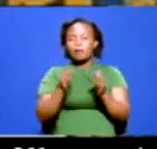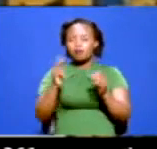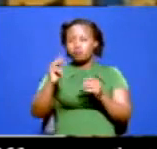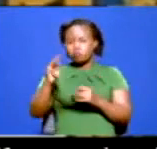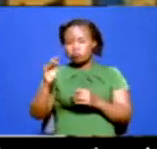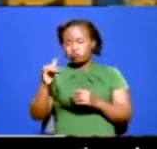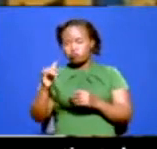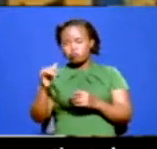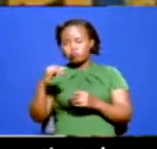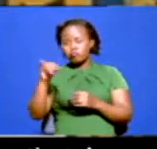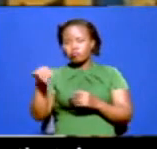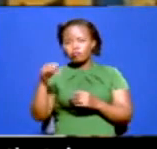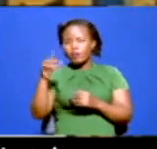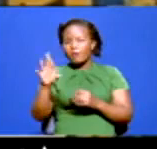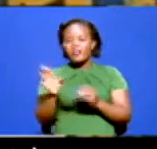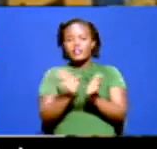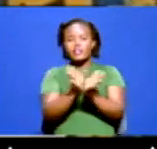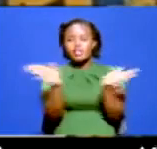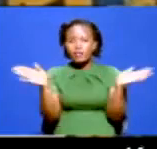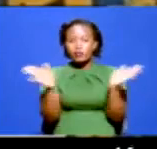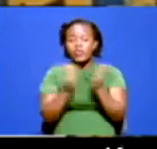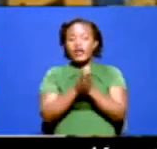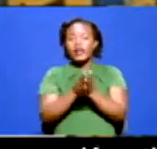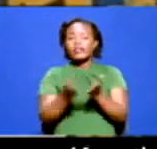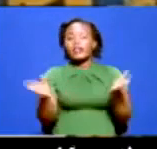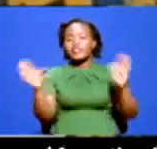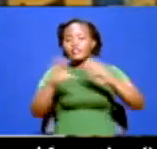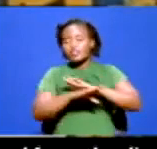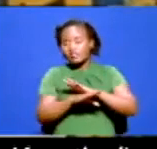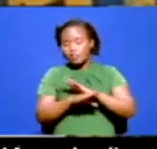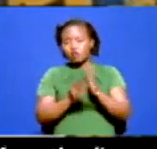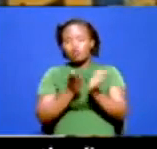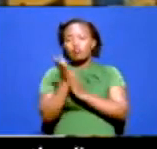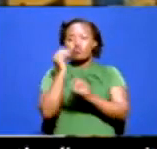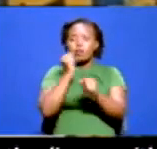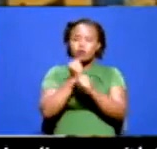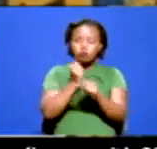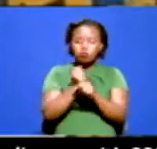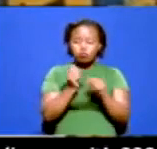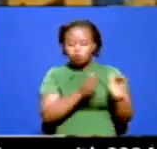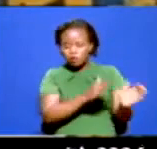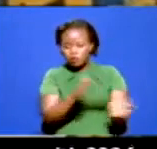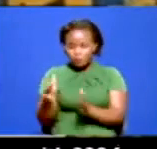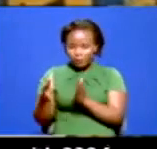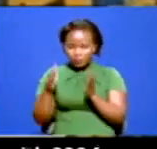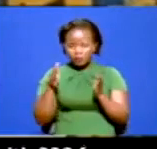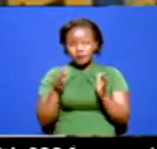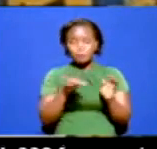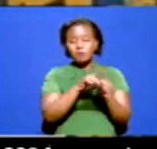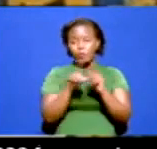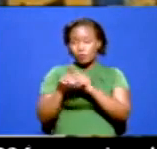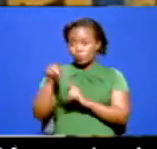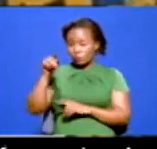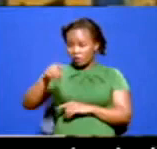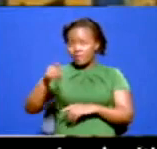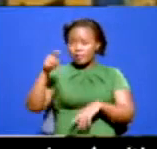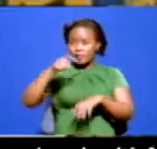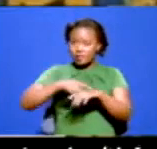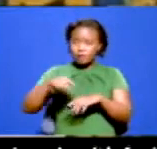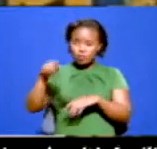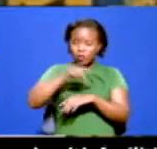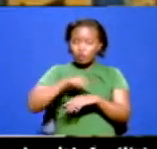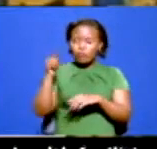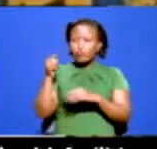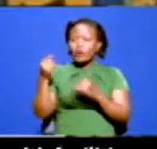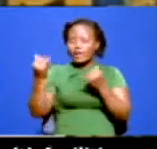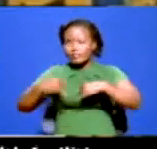his assistant, Chief of Defense Forces, in charge of operations, plans, doctrine and training. And that is at the time that we were getting into Somalia.